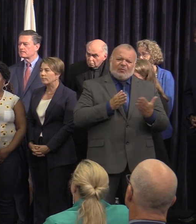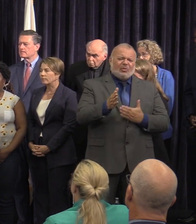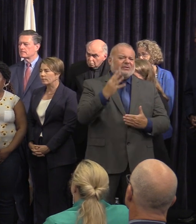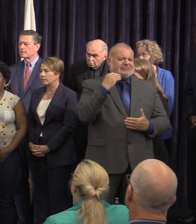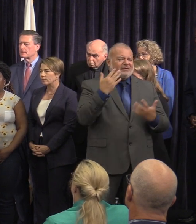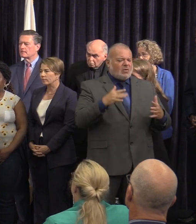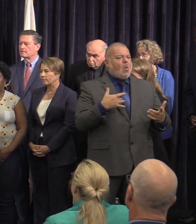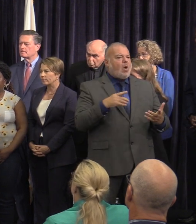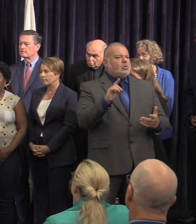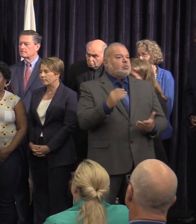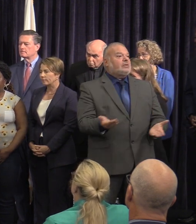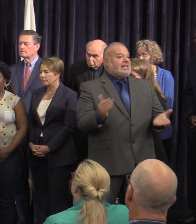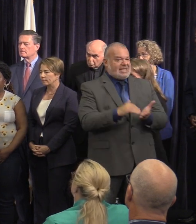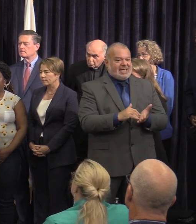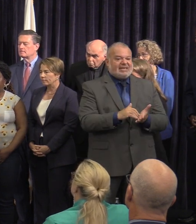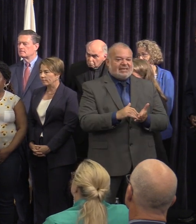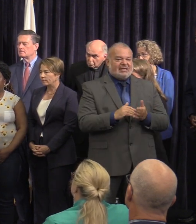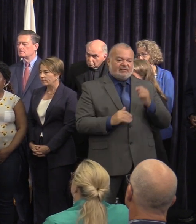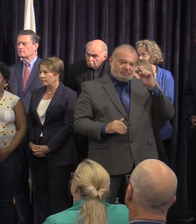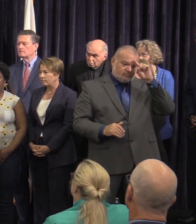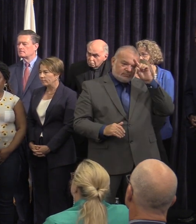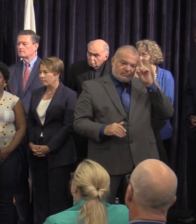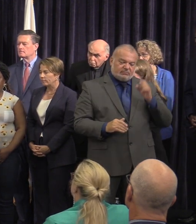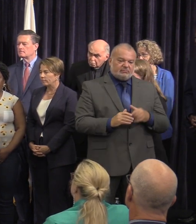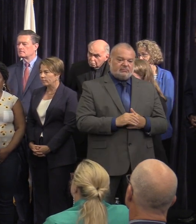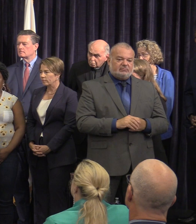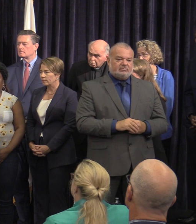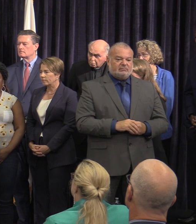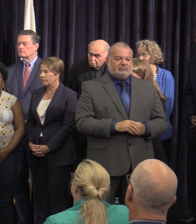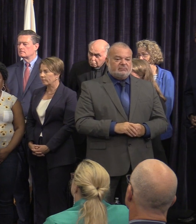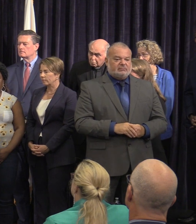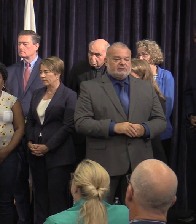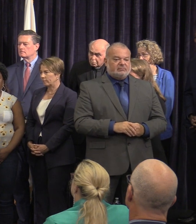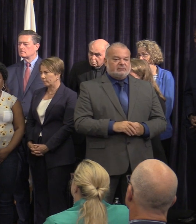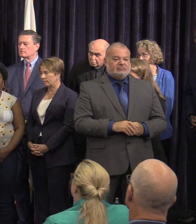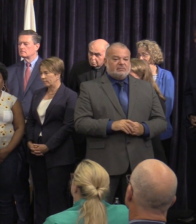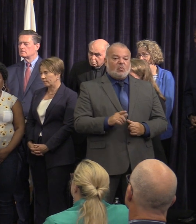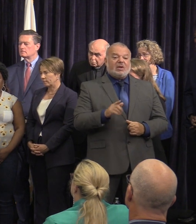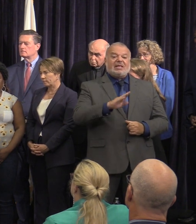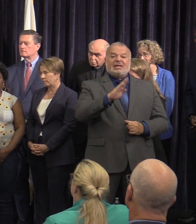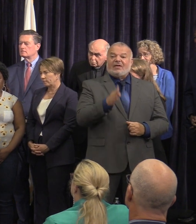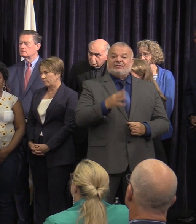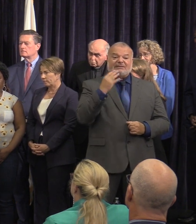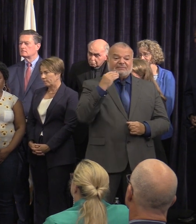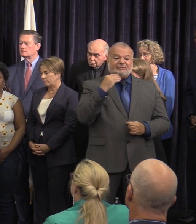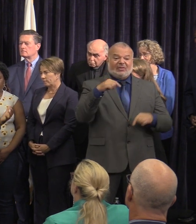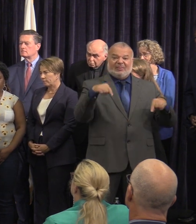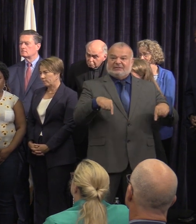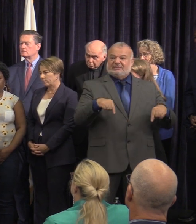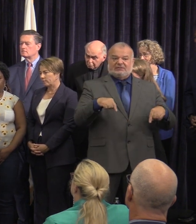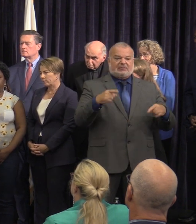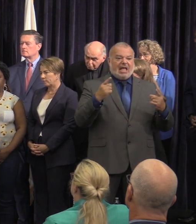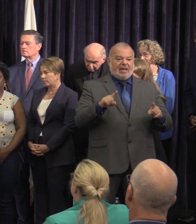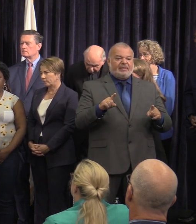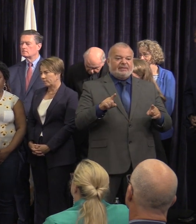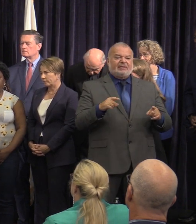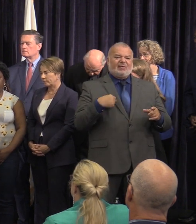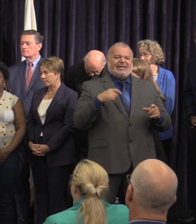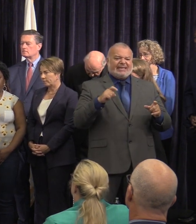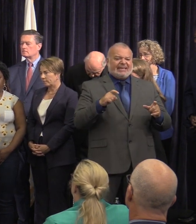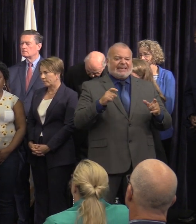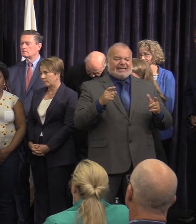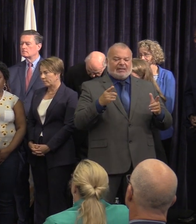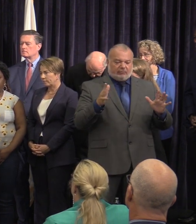today, and we will do it. This is unprecedented time that require unprecedented solution. We need all of you to come